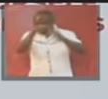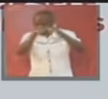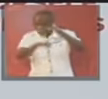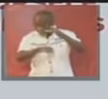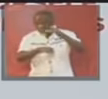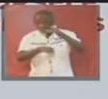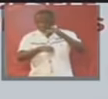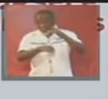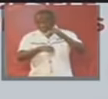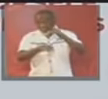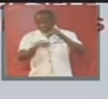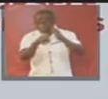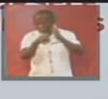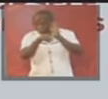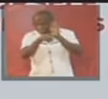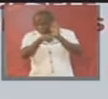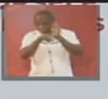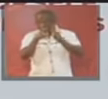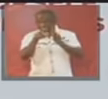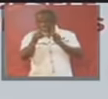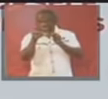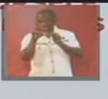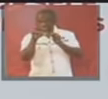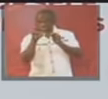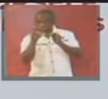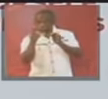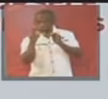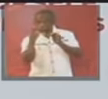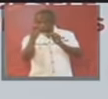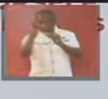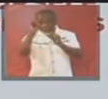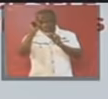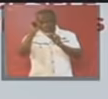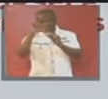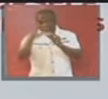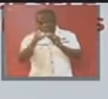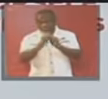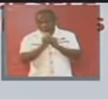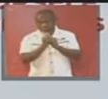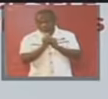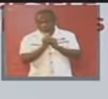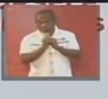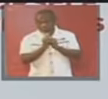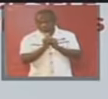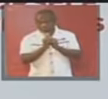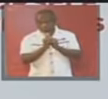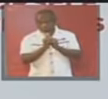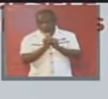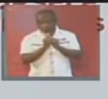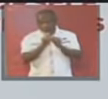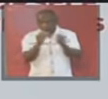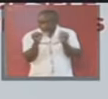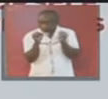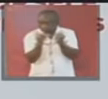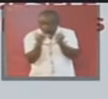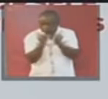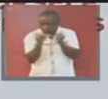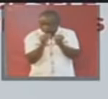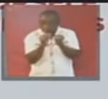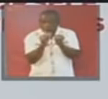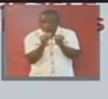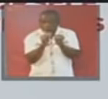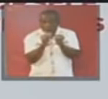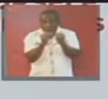at -20, the AstraZeneca at 2 to 8 degrees. So the remaining reds have to